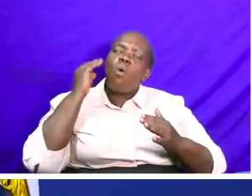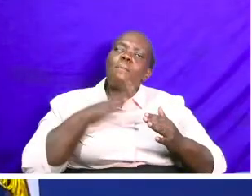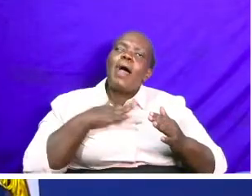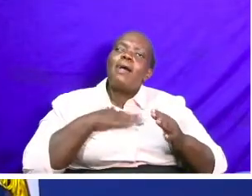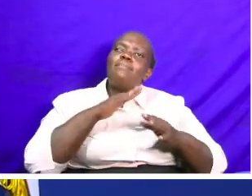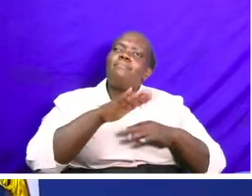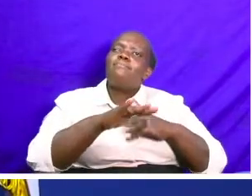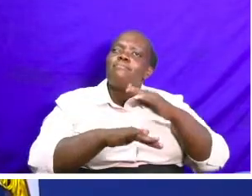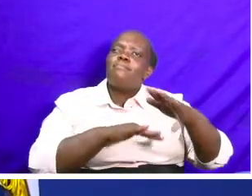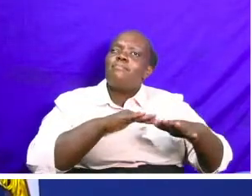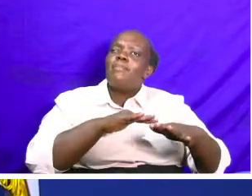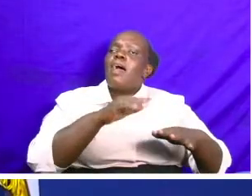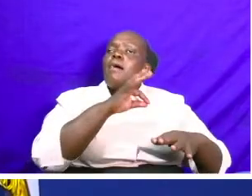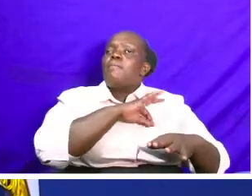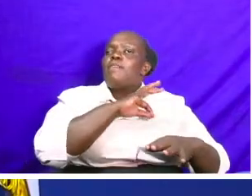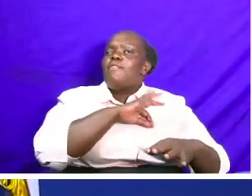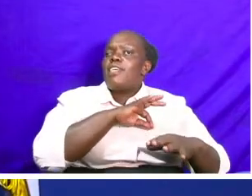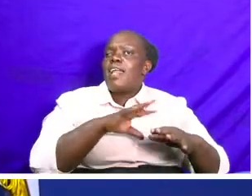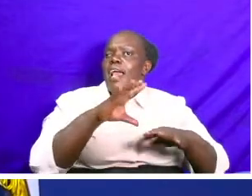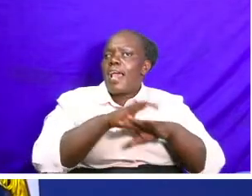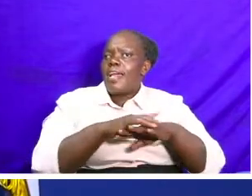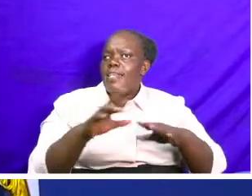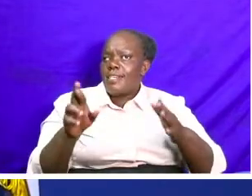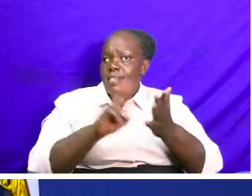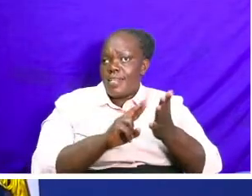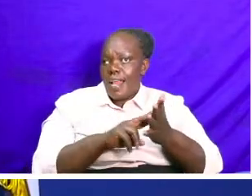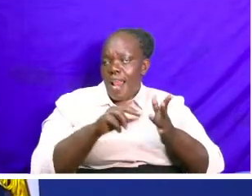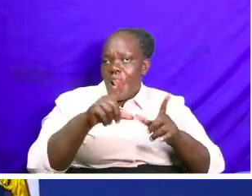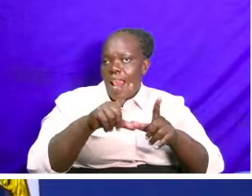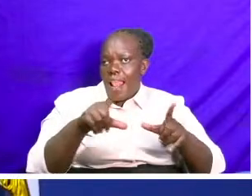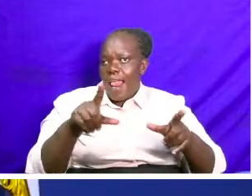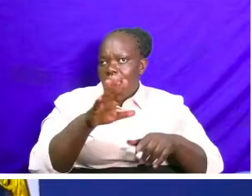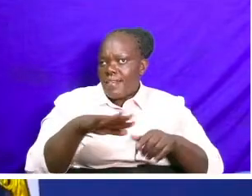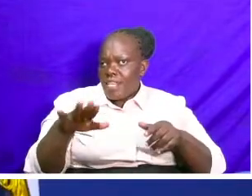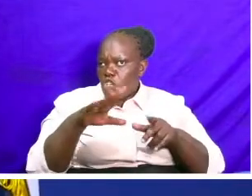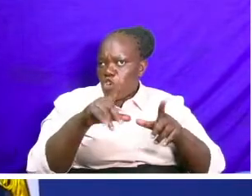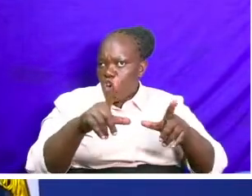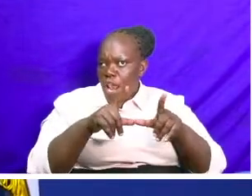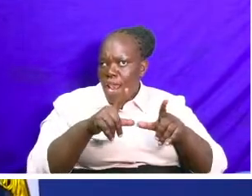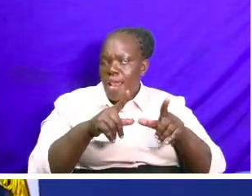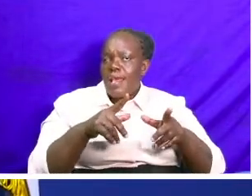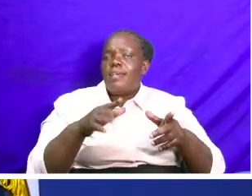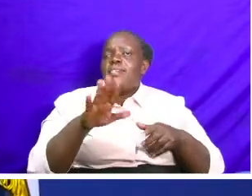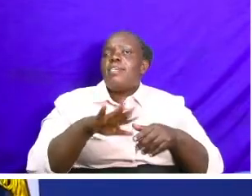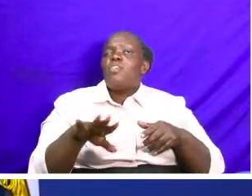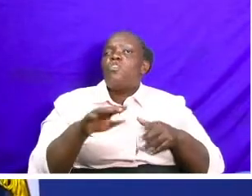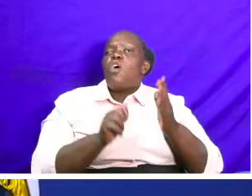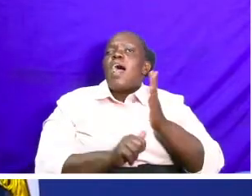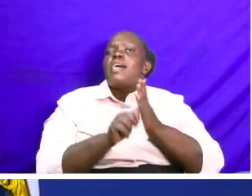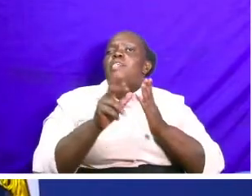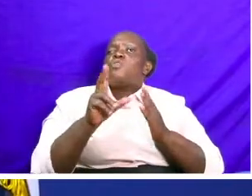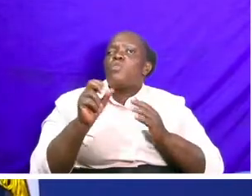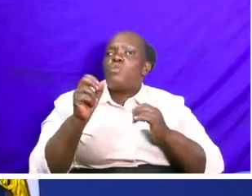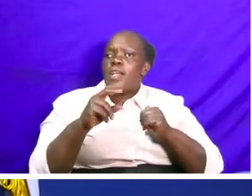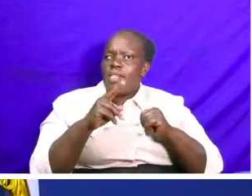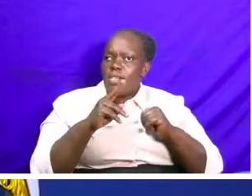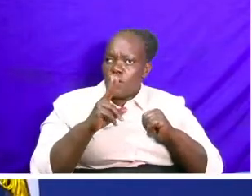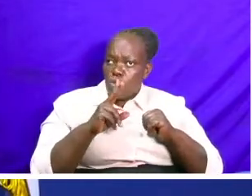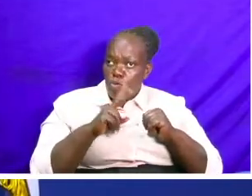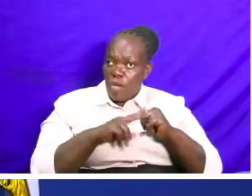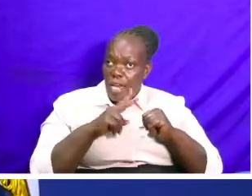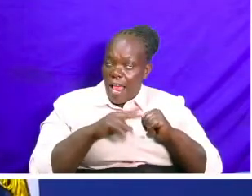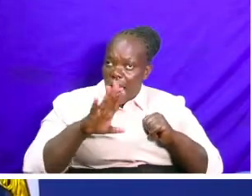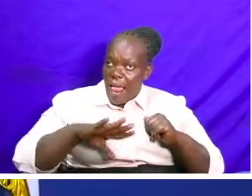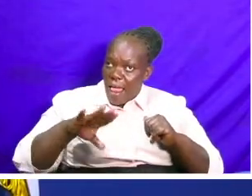with beneficiaries receiving registered sectional titles under the Sectional Properties Act 2020. So you can actually own a